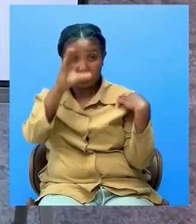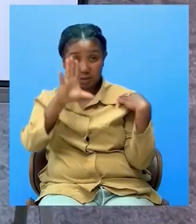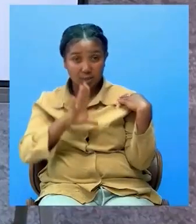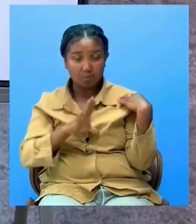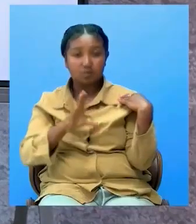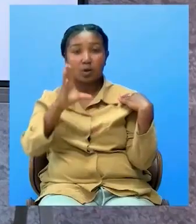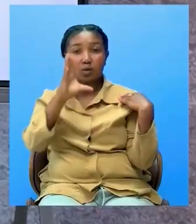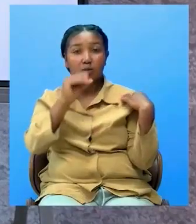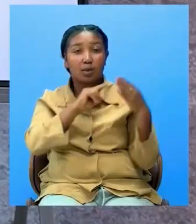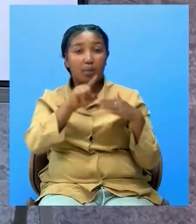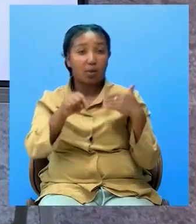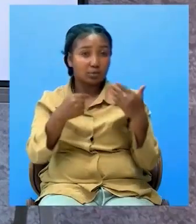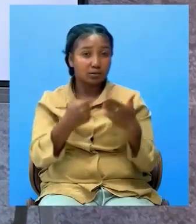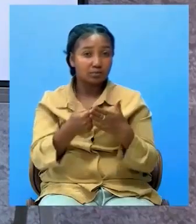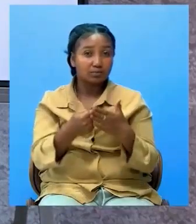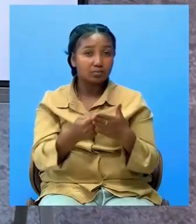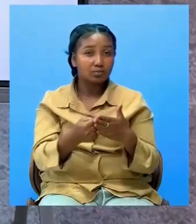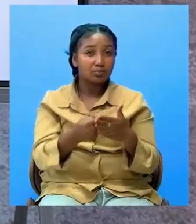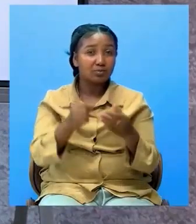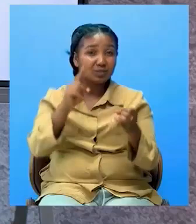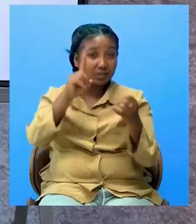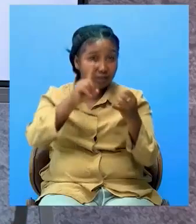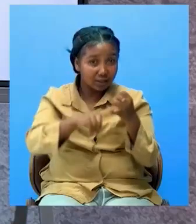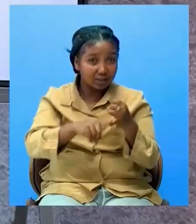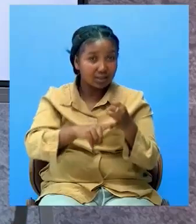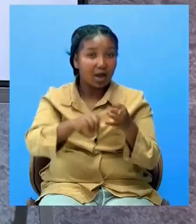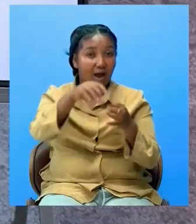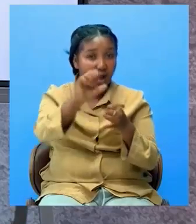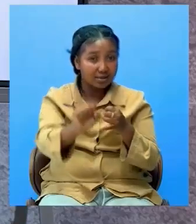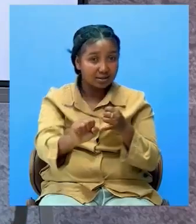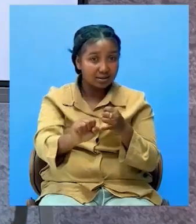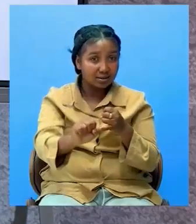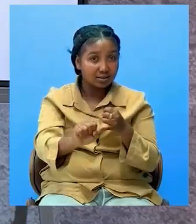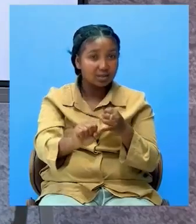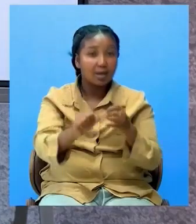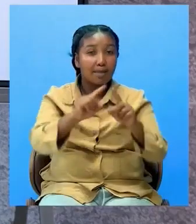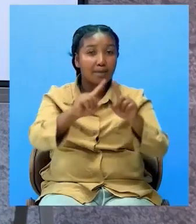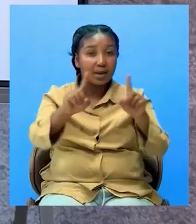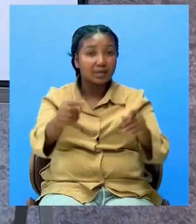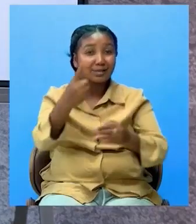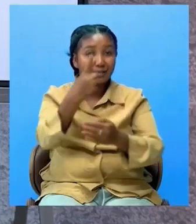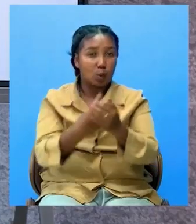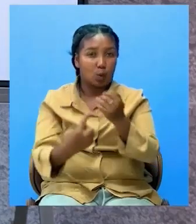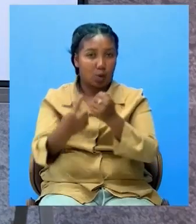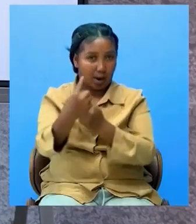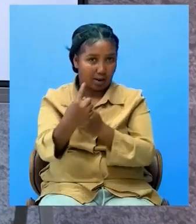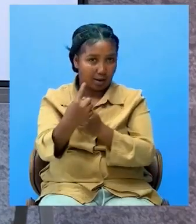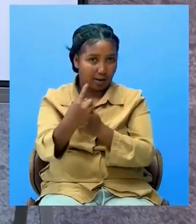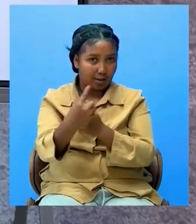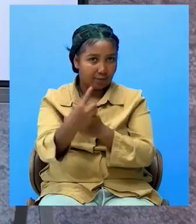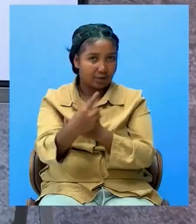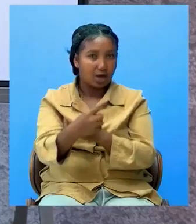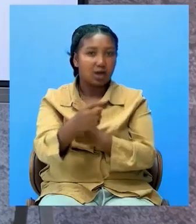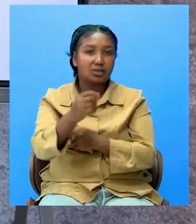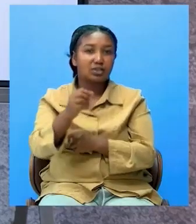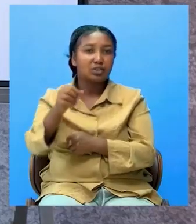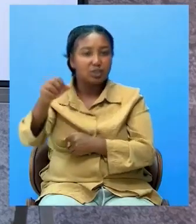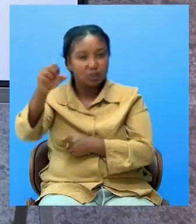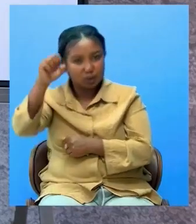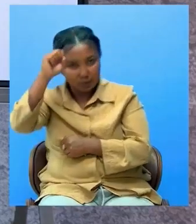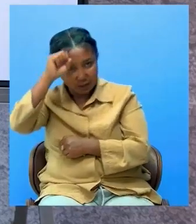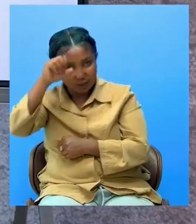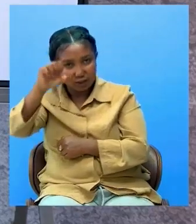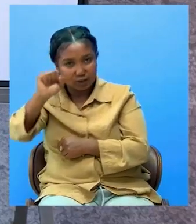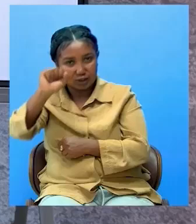we are talking about is that in this in S, but singular, just like Shimelis, when we